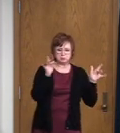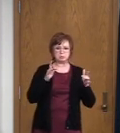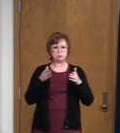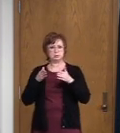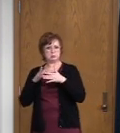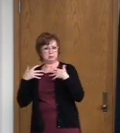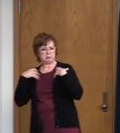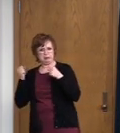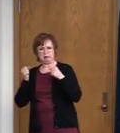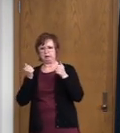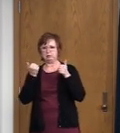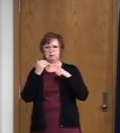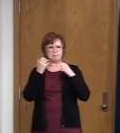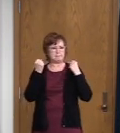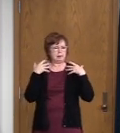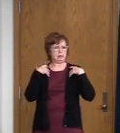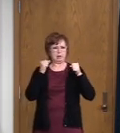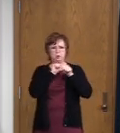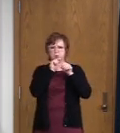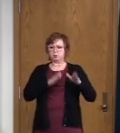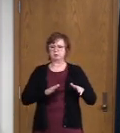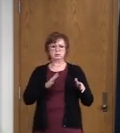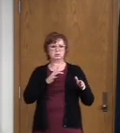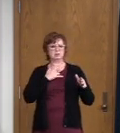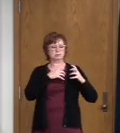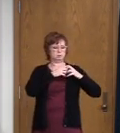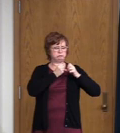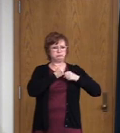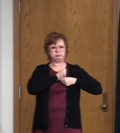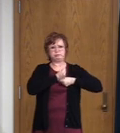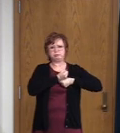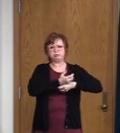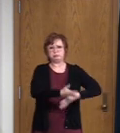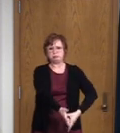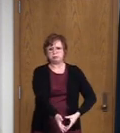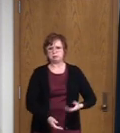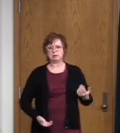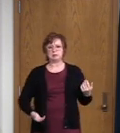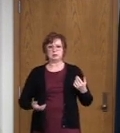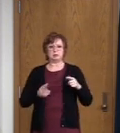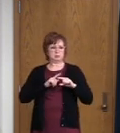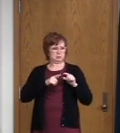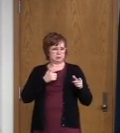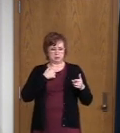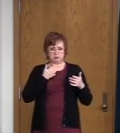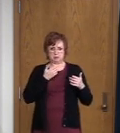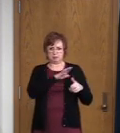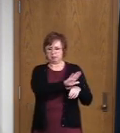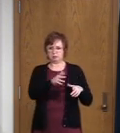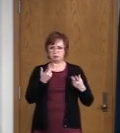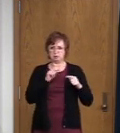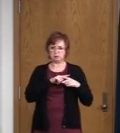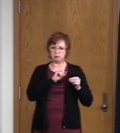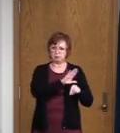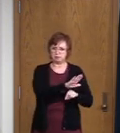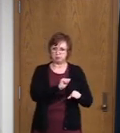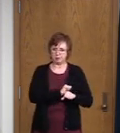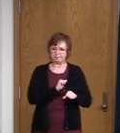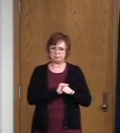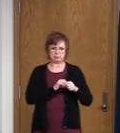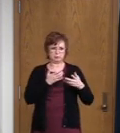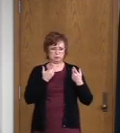of stories, again, of healthcare workers being treated disrespectfully for just doing their jobs, trying to protect people across this province from